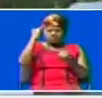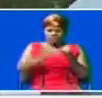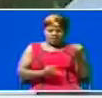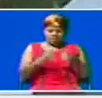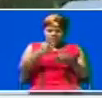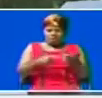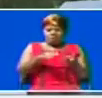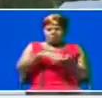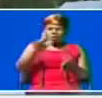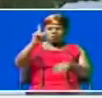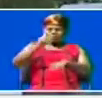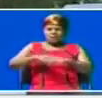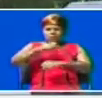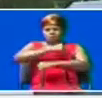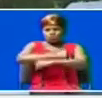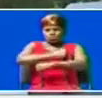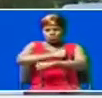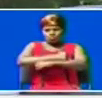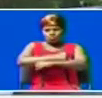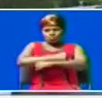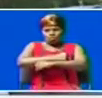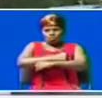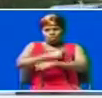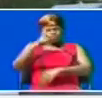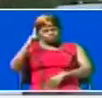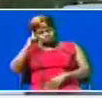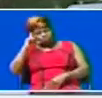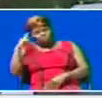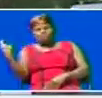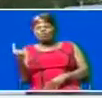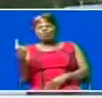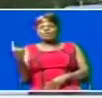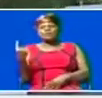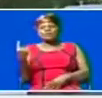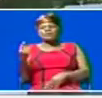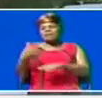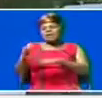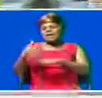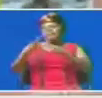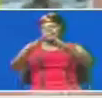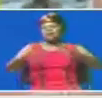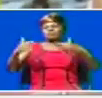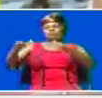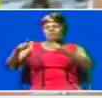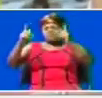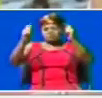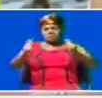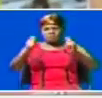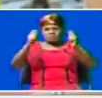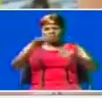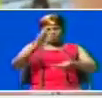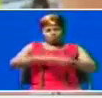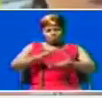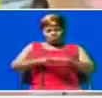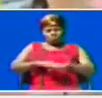we'll spend more time in school. We're spending more on accommodation because most of us are renting houses outside. This strike is not really a good